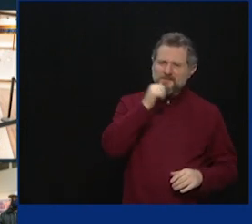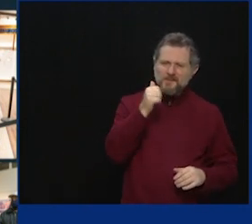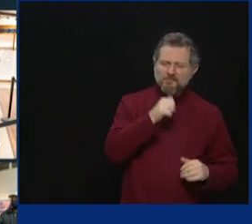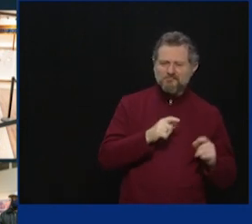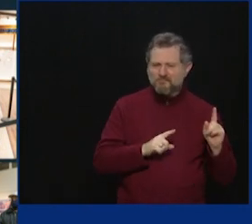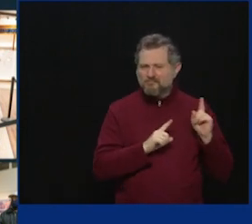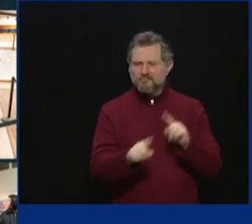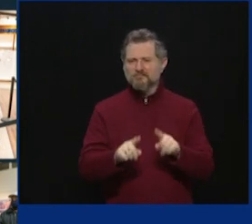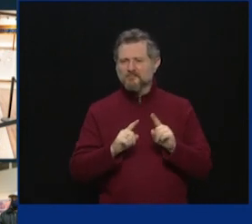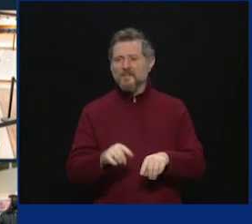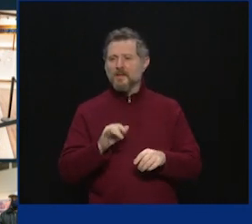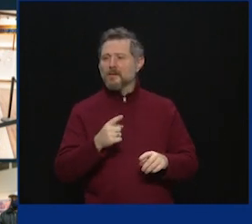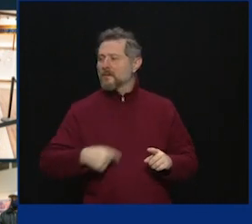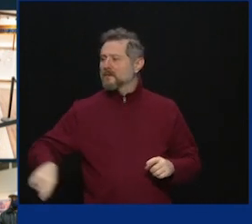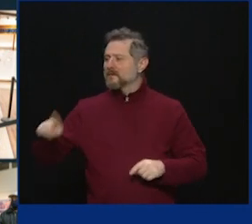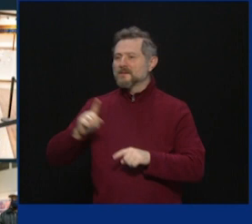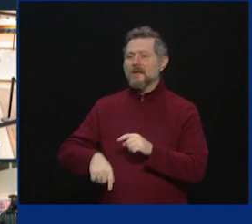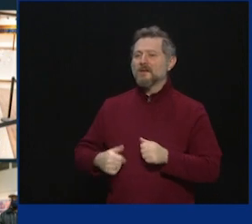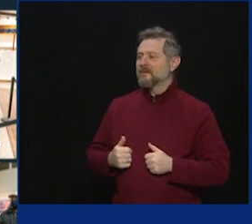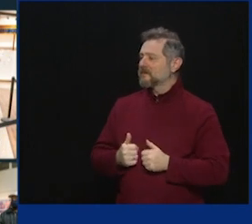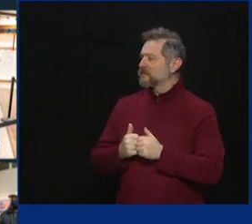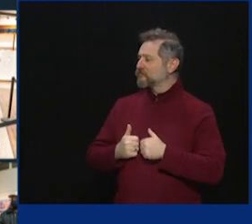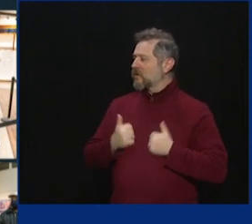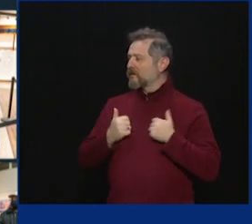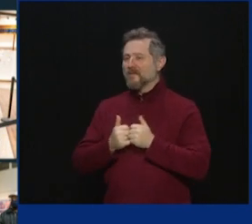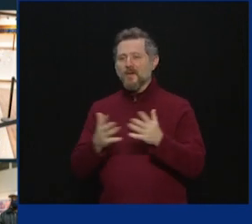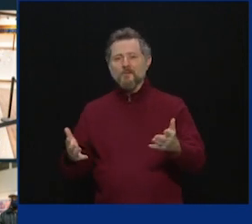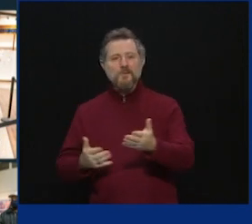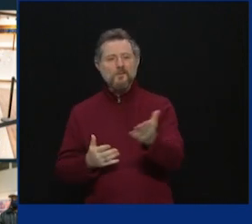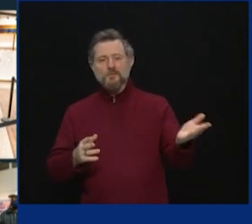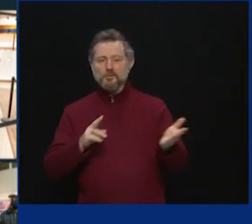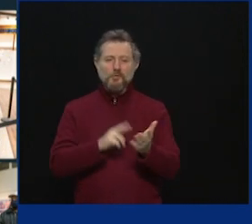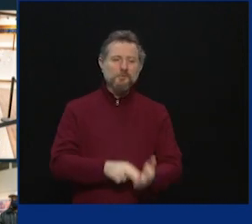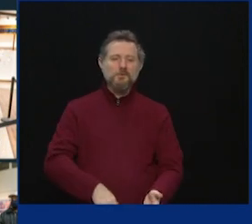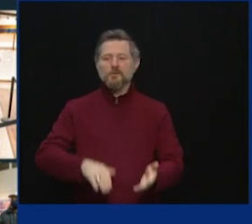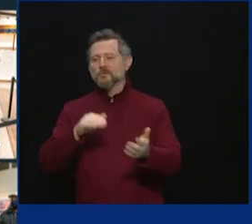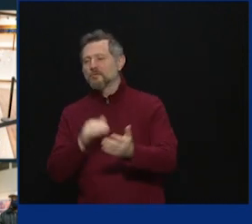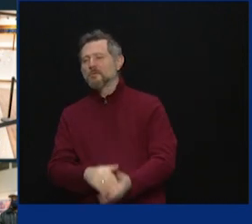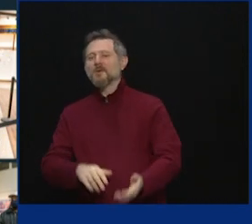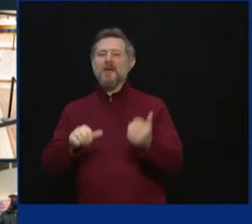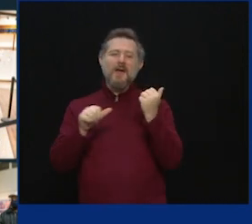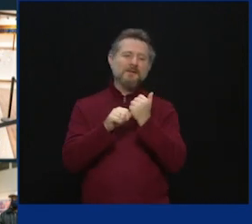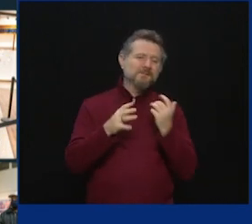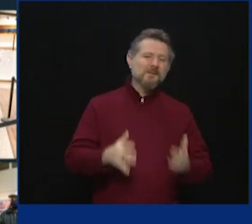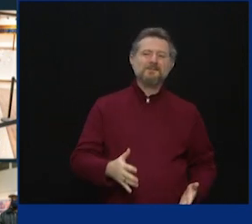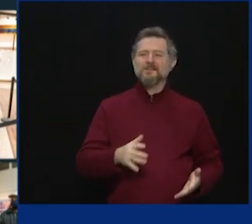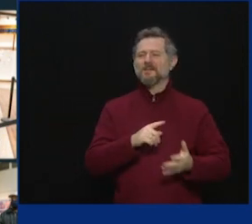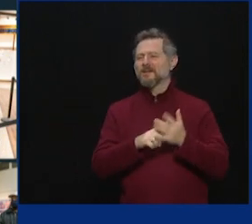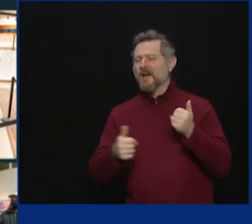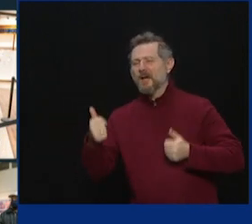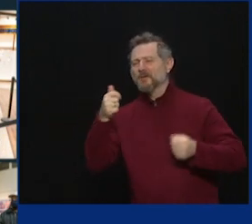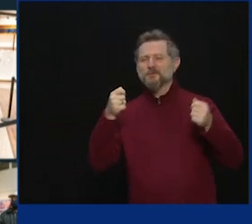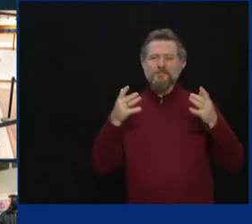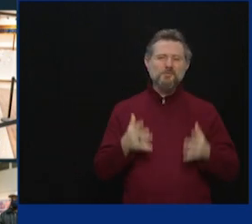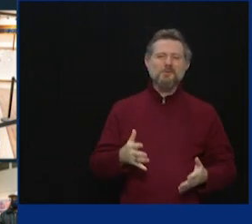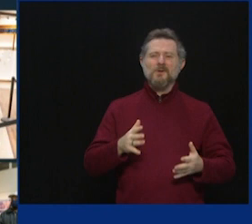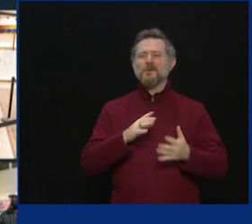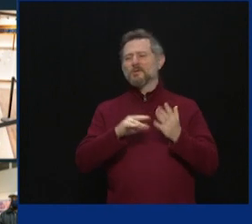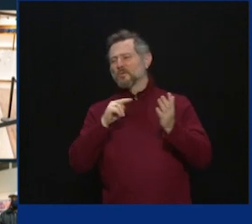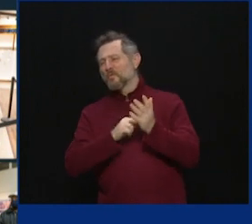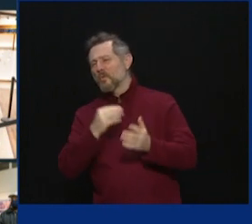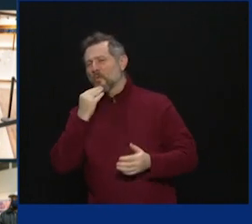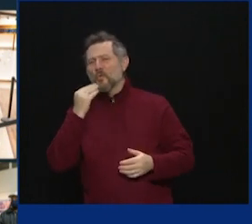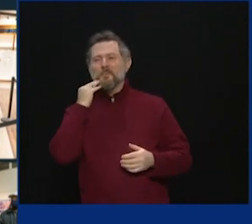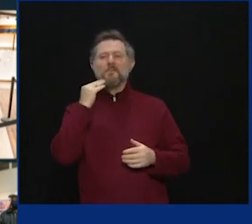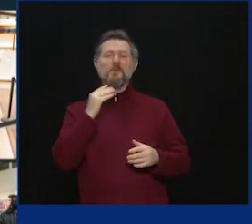this without you. So to all the nurses and doctors and aides and administrators in hospitals and nursing homes and our congregate